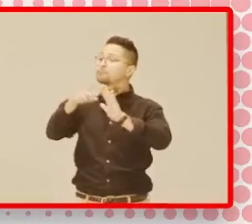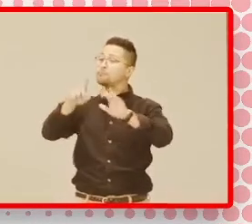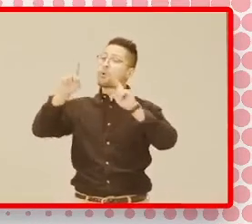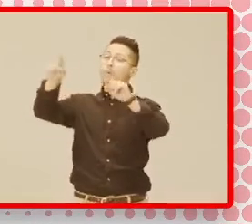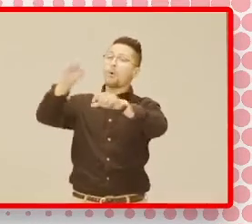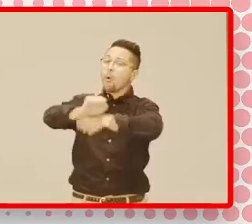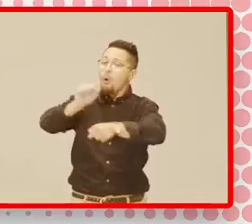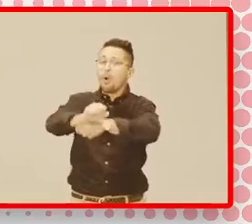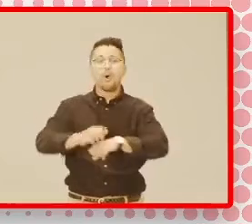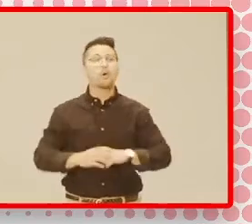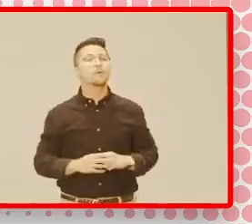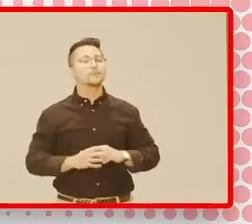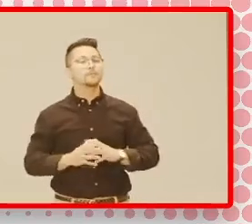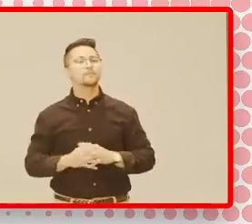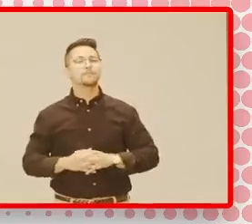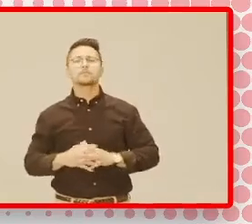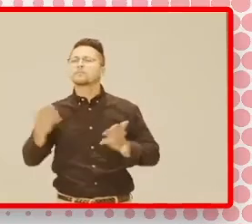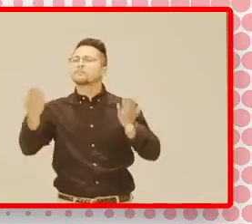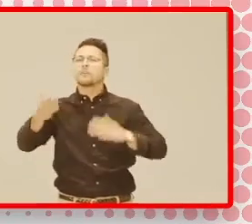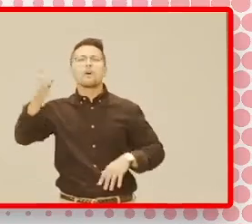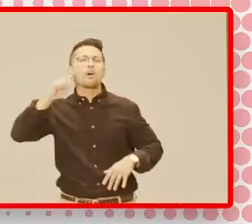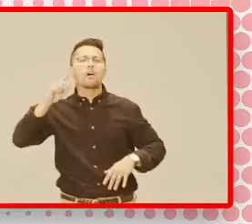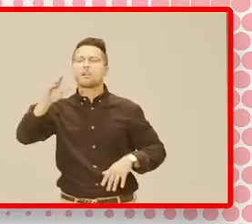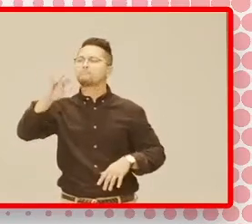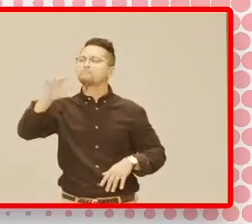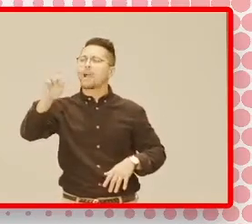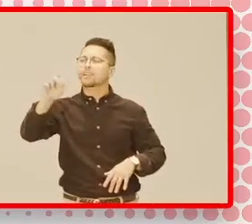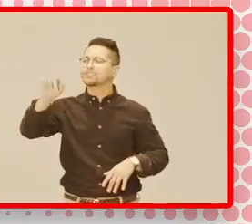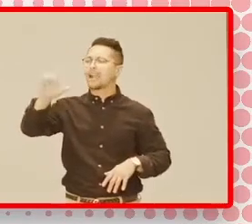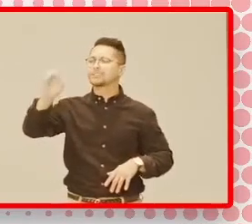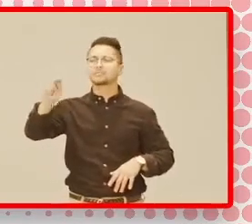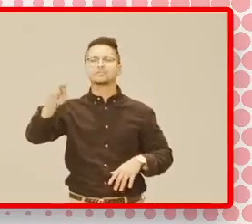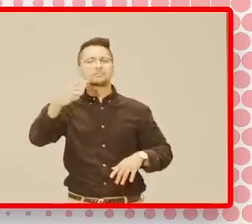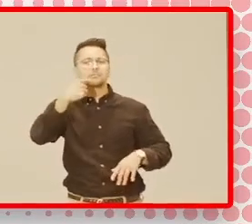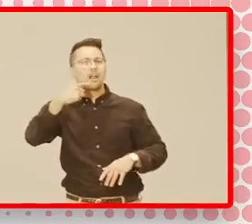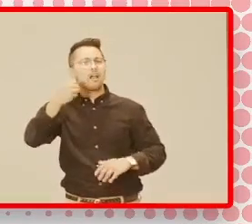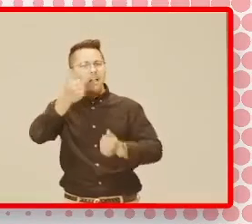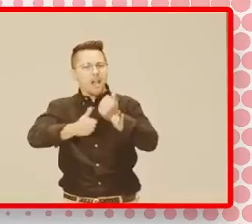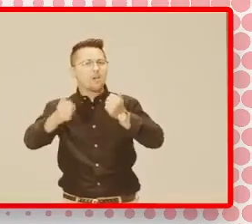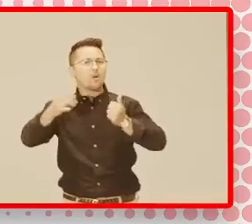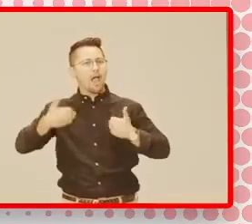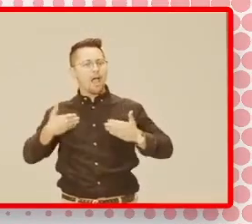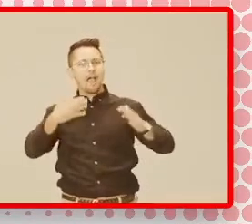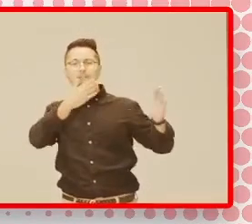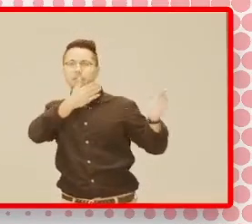have famously heard Mike Tyson say, everybody's got a plan until they get punched in the face.